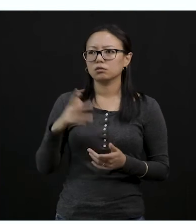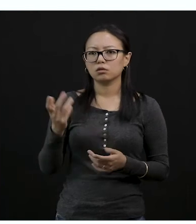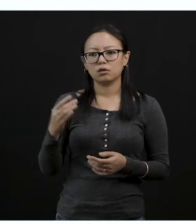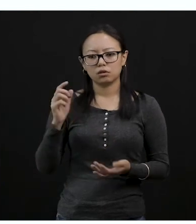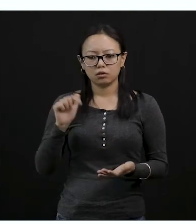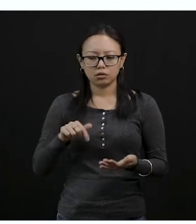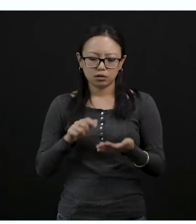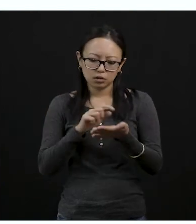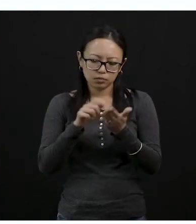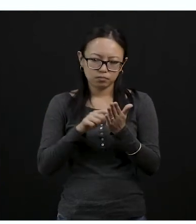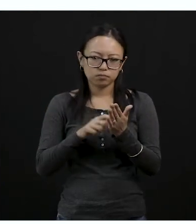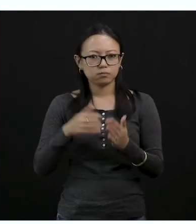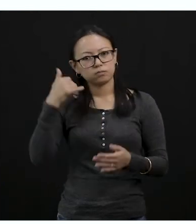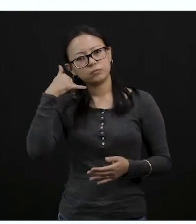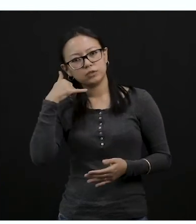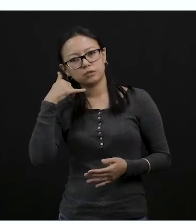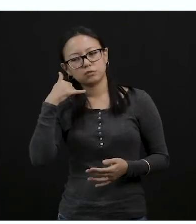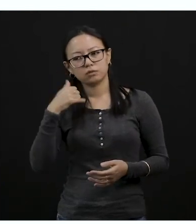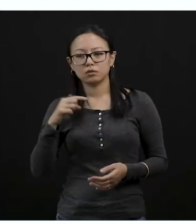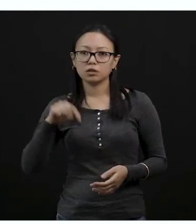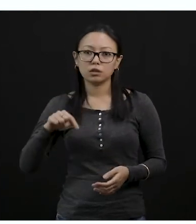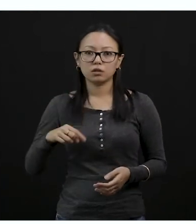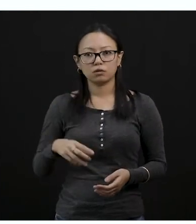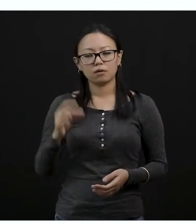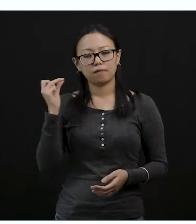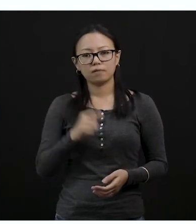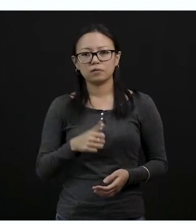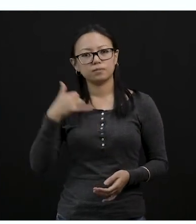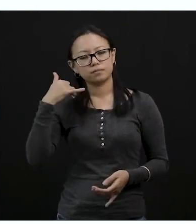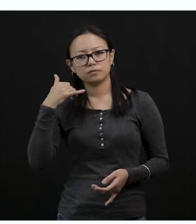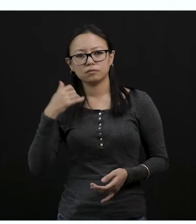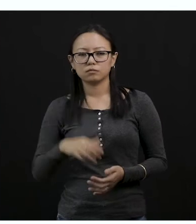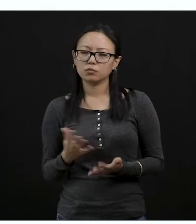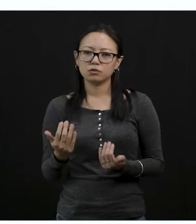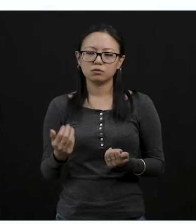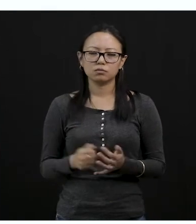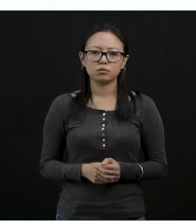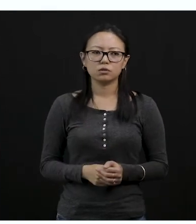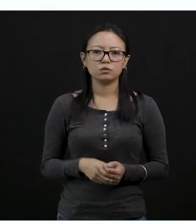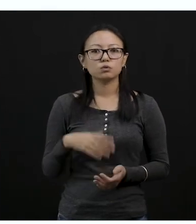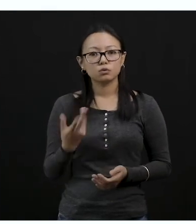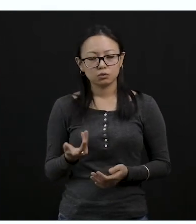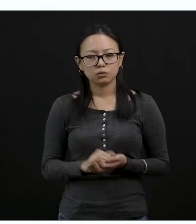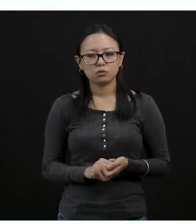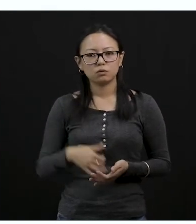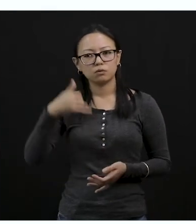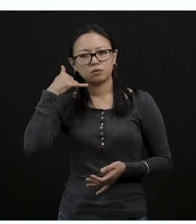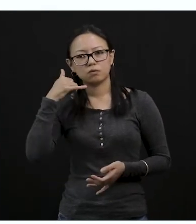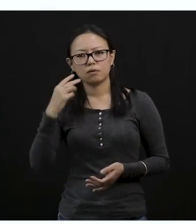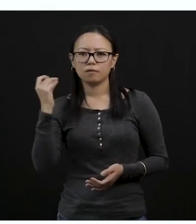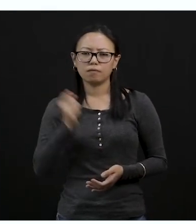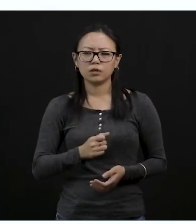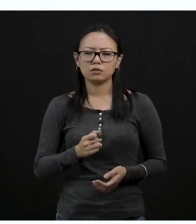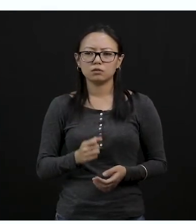right? So telephone is considered as one of the fastest means of communication, all